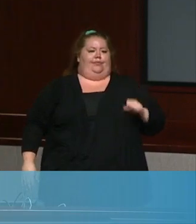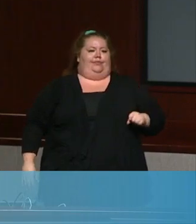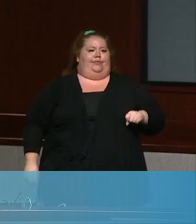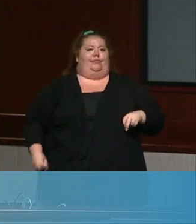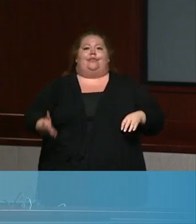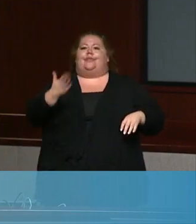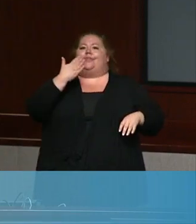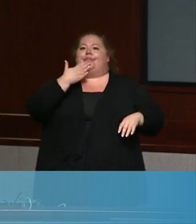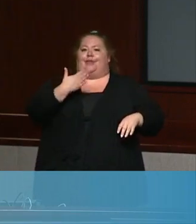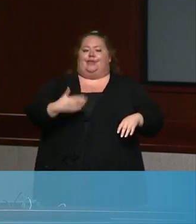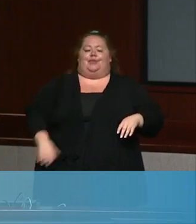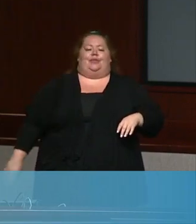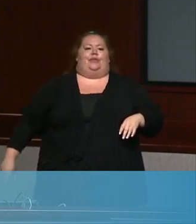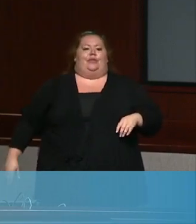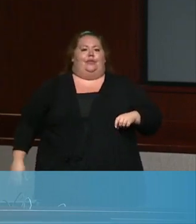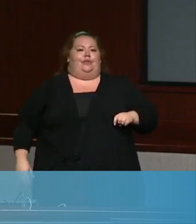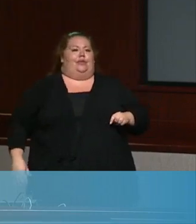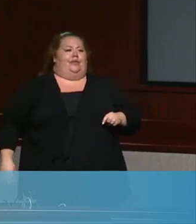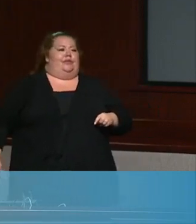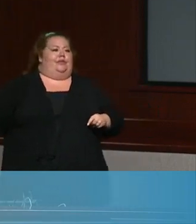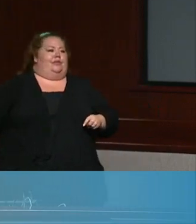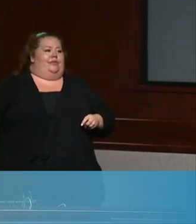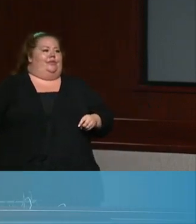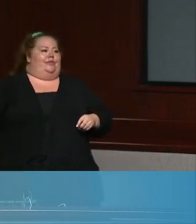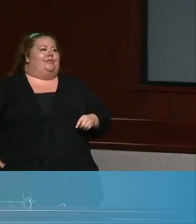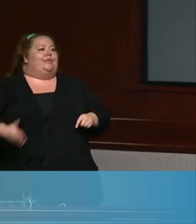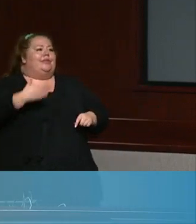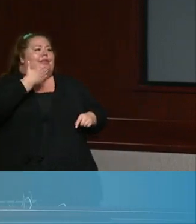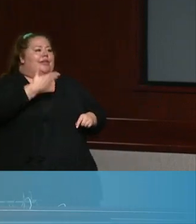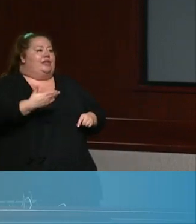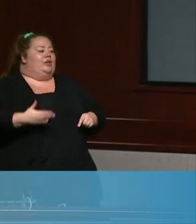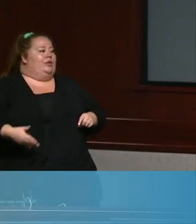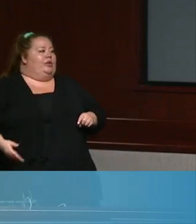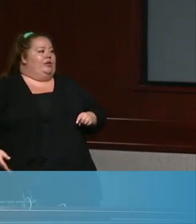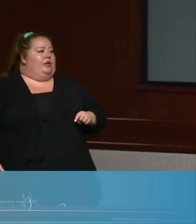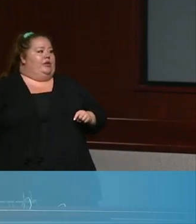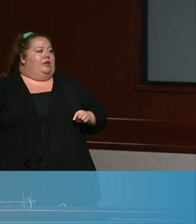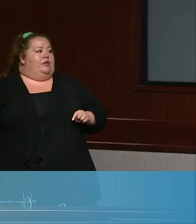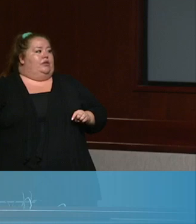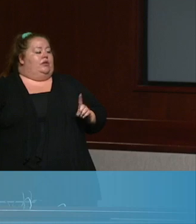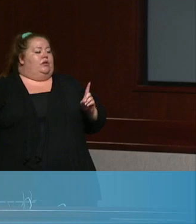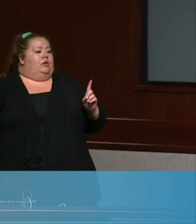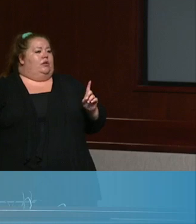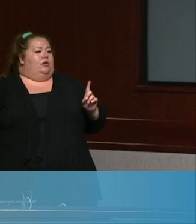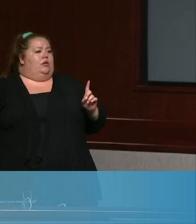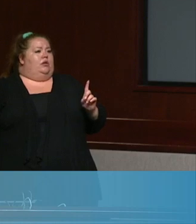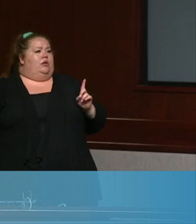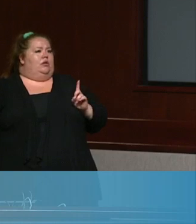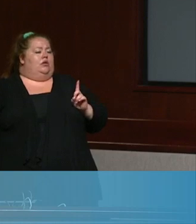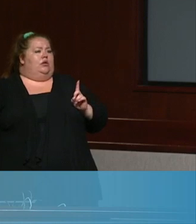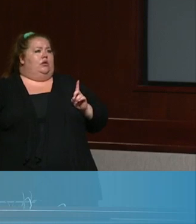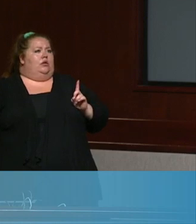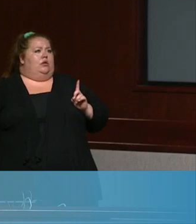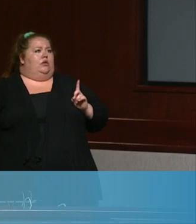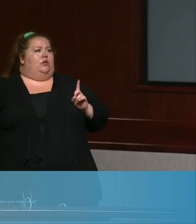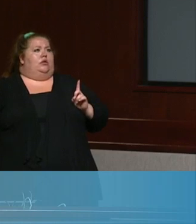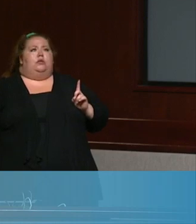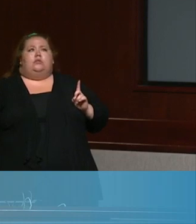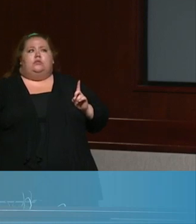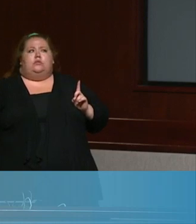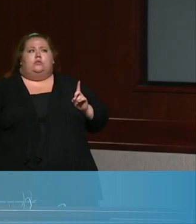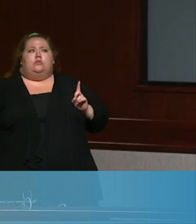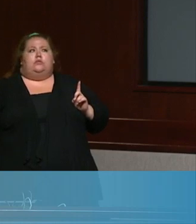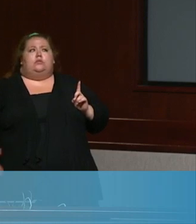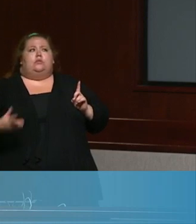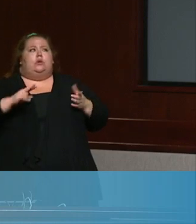Thank you, Kim. Okay, thanks. So there's nothing about, like whether, well, so I guess you're saying that there